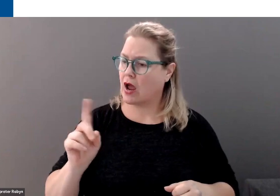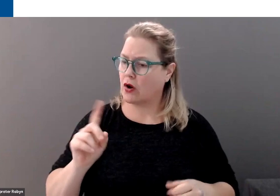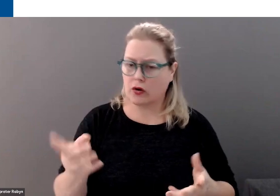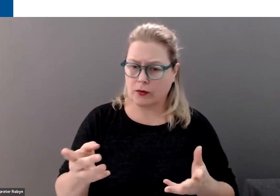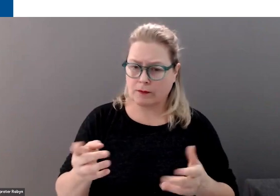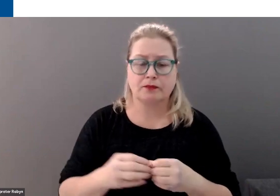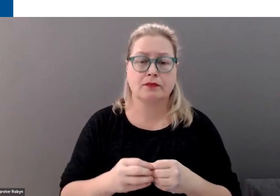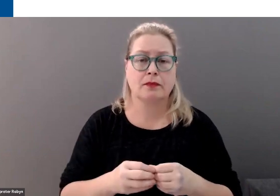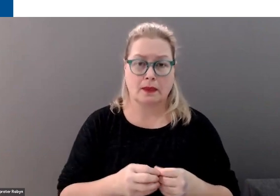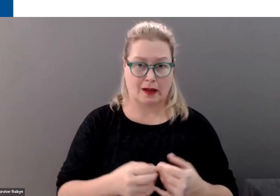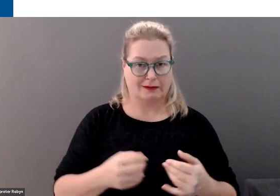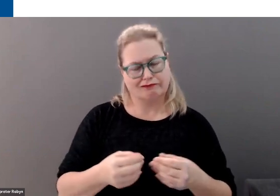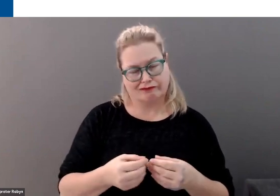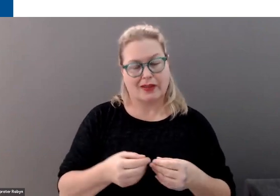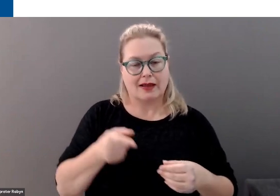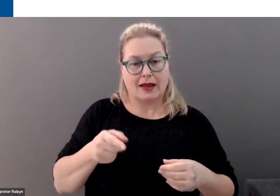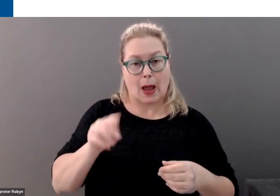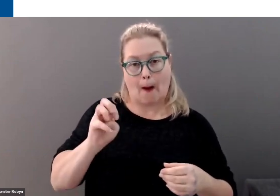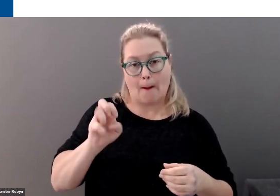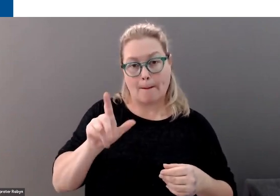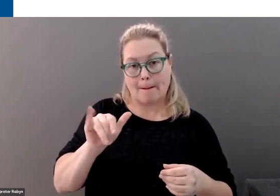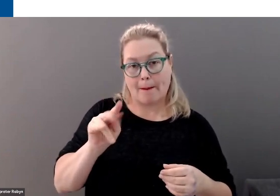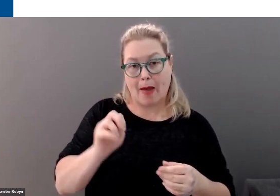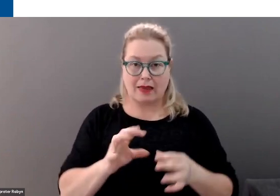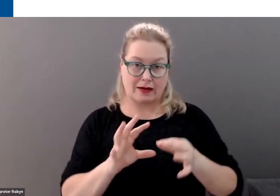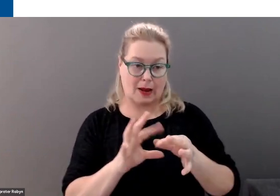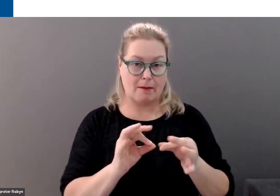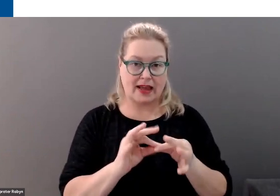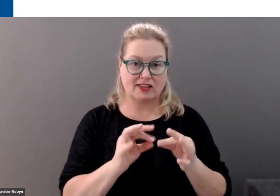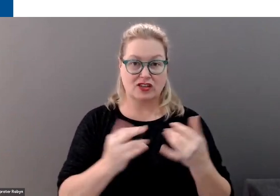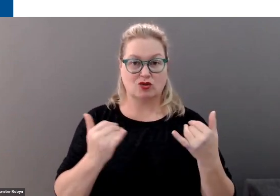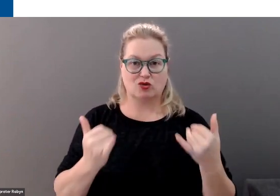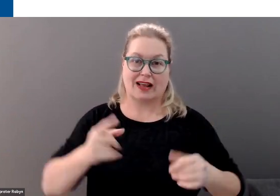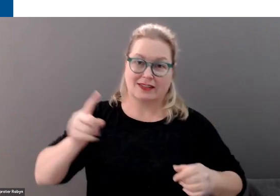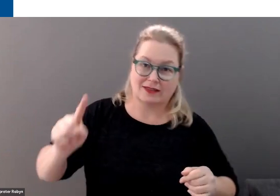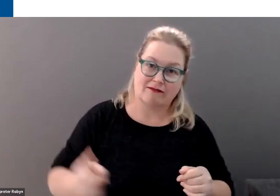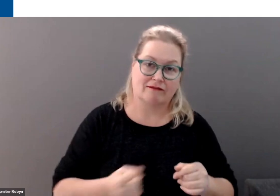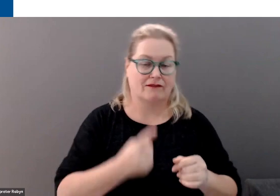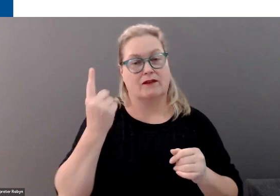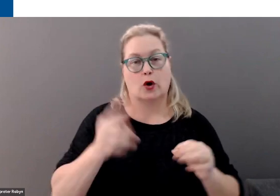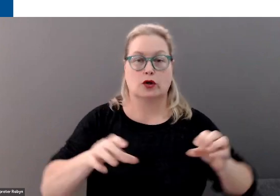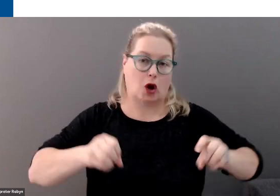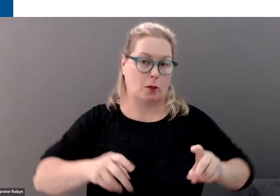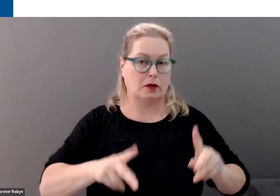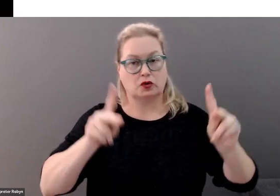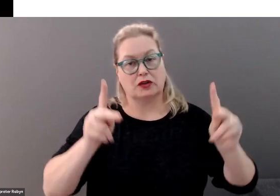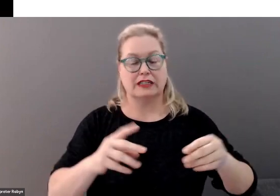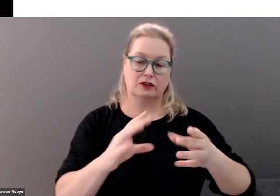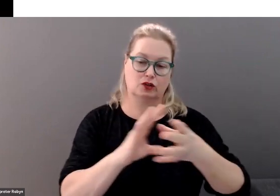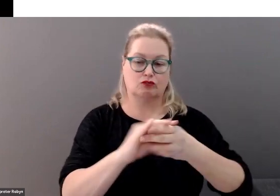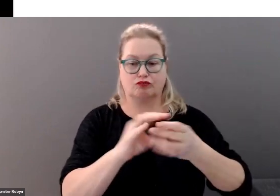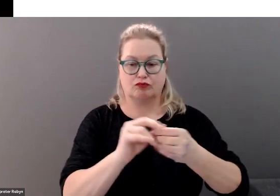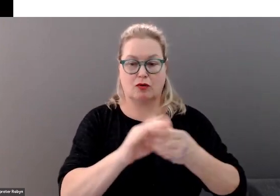this is just the first of many opportunities for us to share what's in the rule with you.